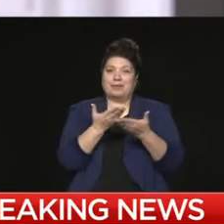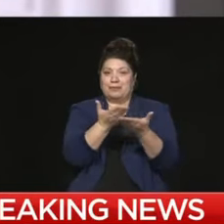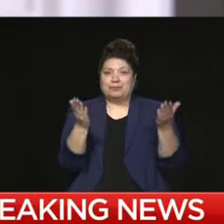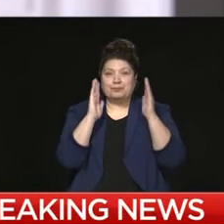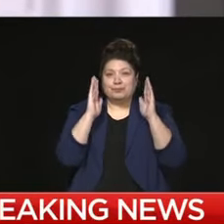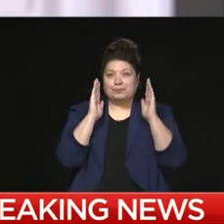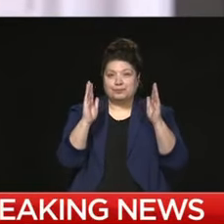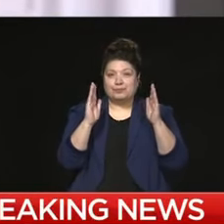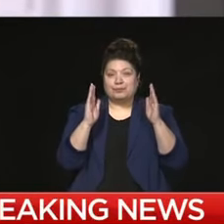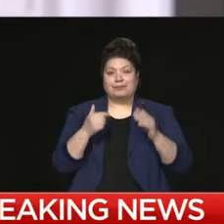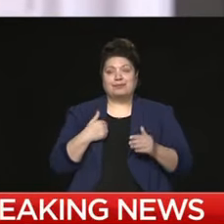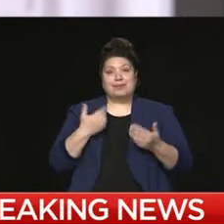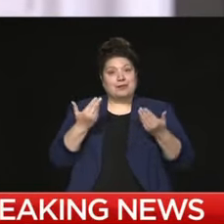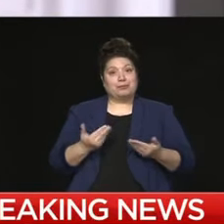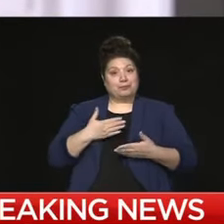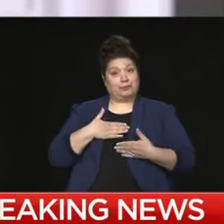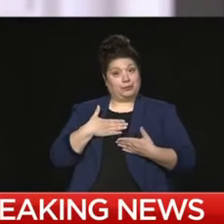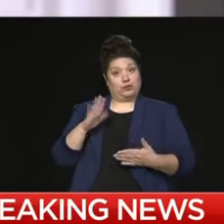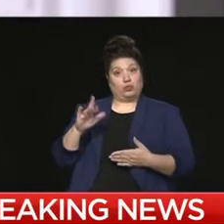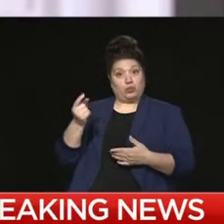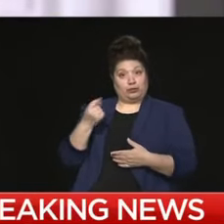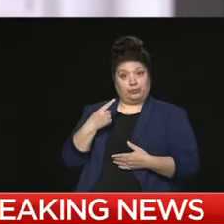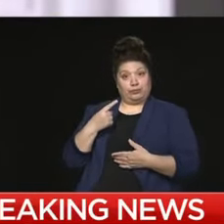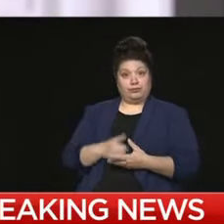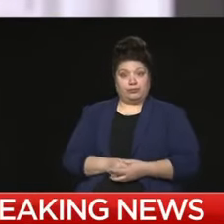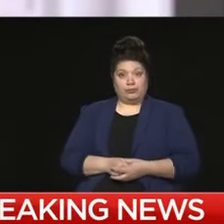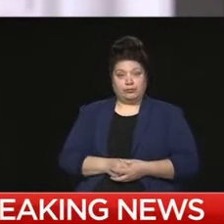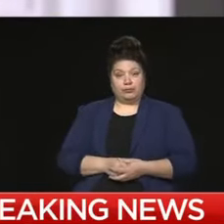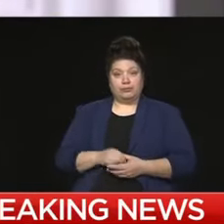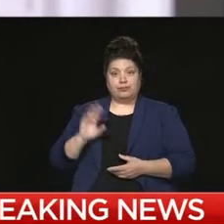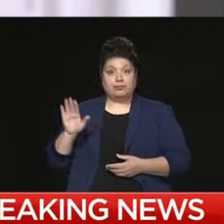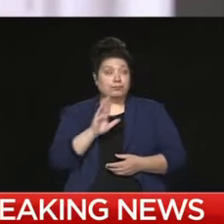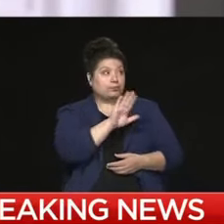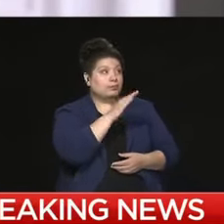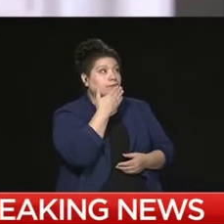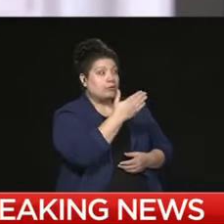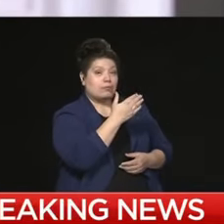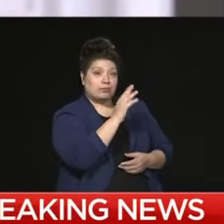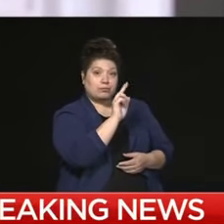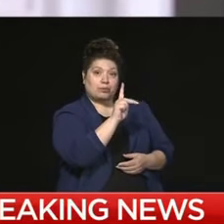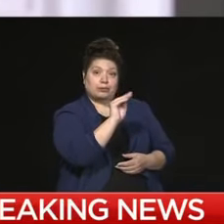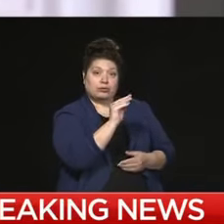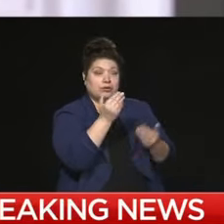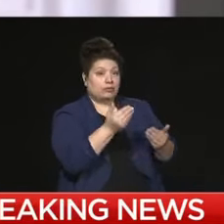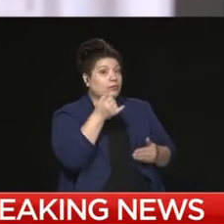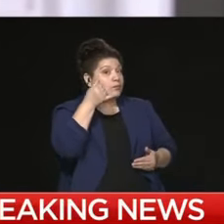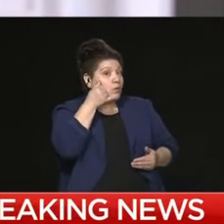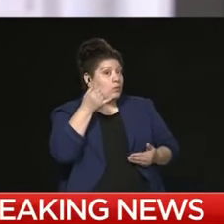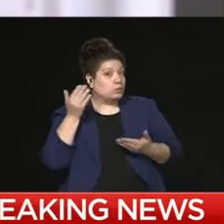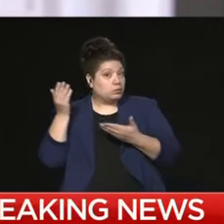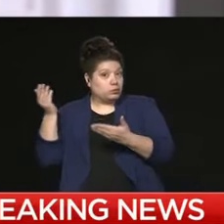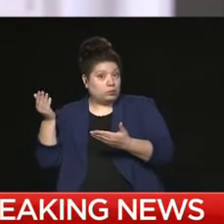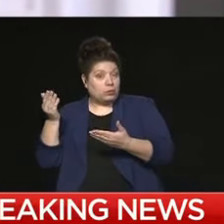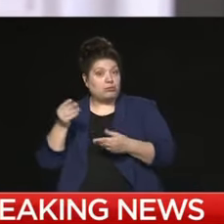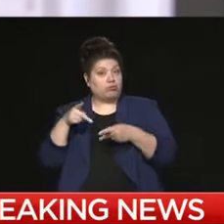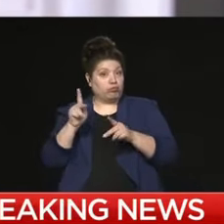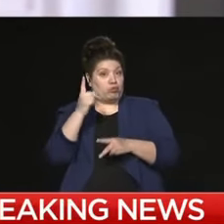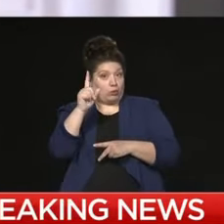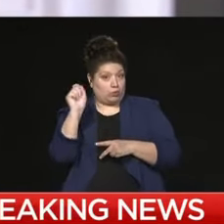joining us. I'm now happy to take questions. Thank you, Prime Minister. We'll now go to the phone lines for some questions. Just one question, one